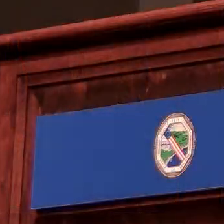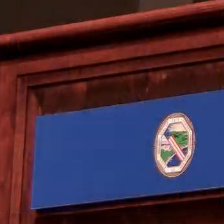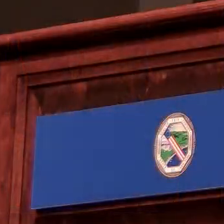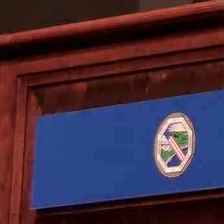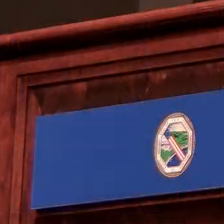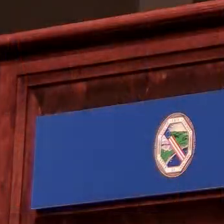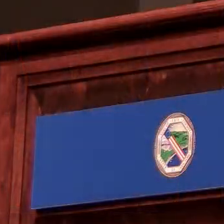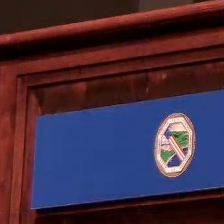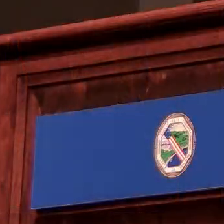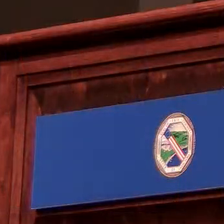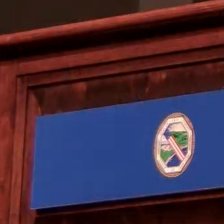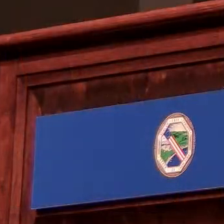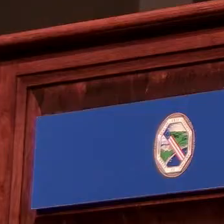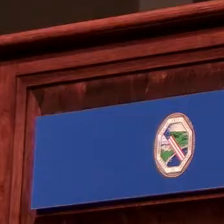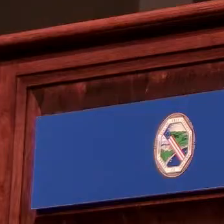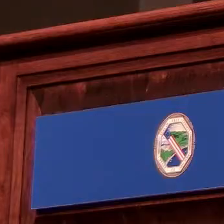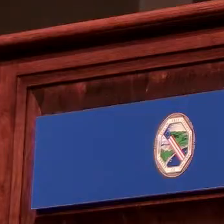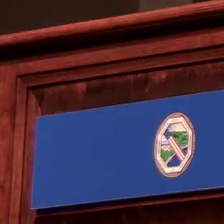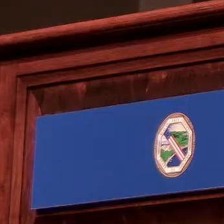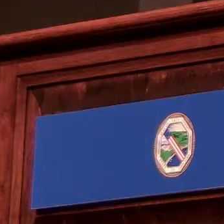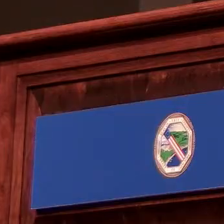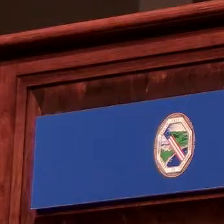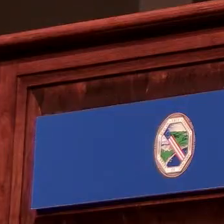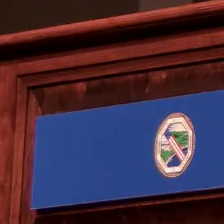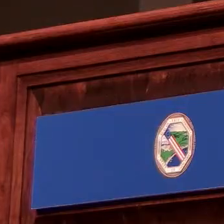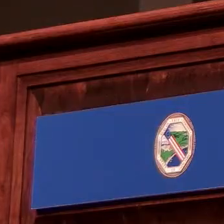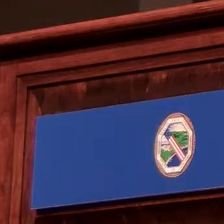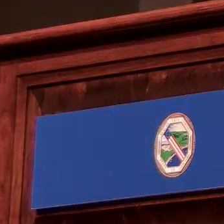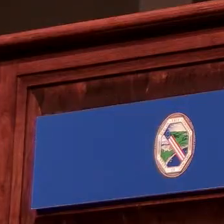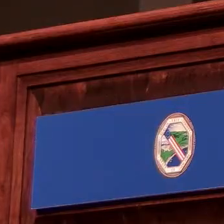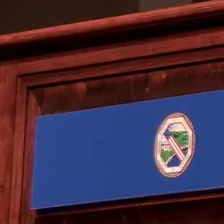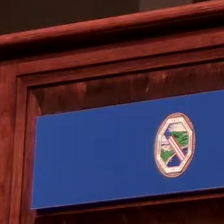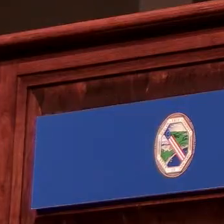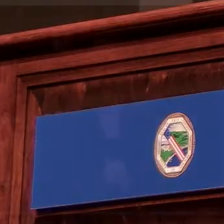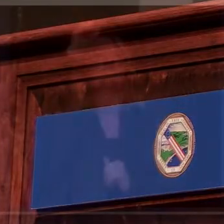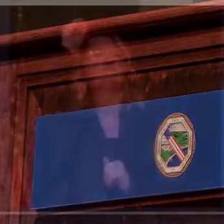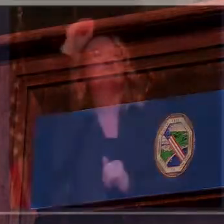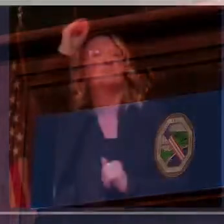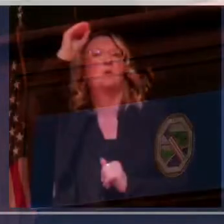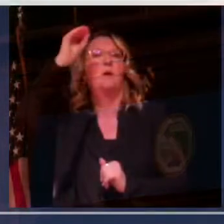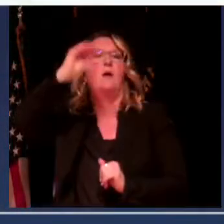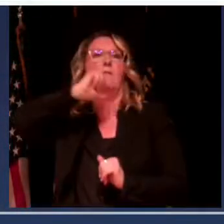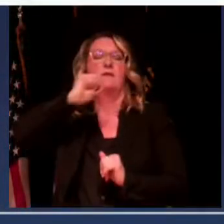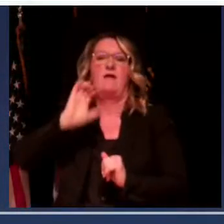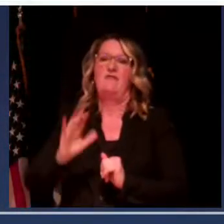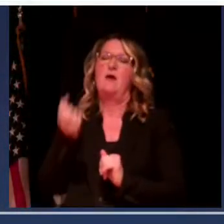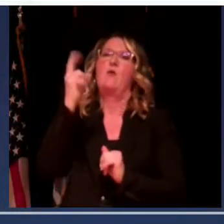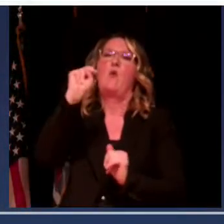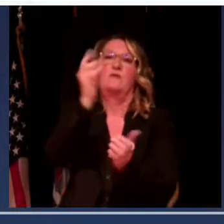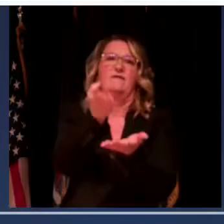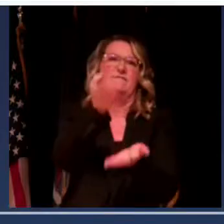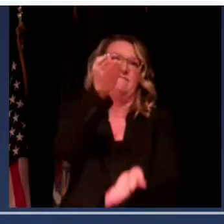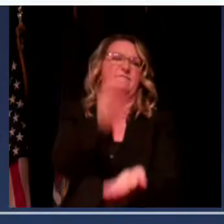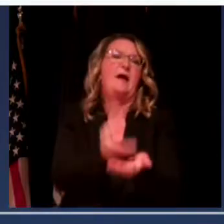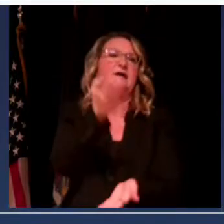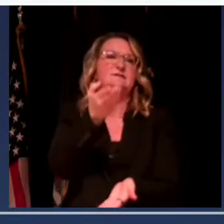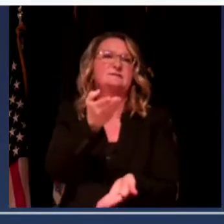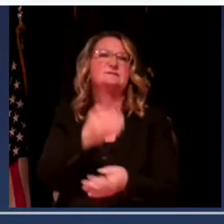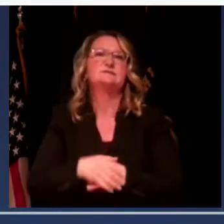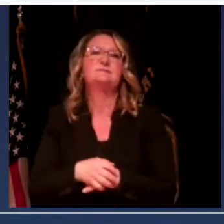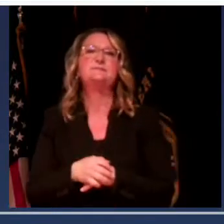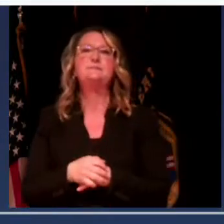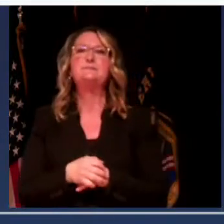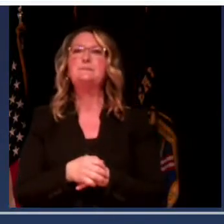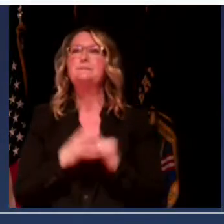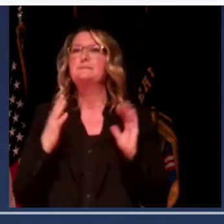Daniel Patrick Moynihan said, everyone is entitled to his own opinion, but not his own facts.